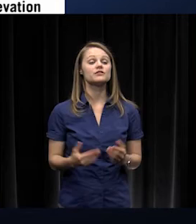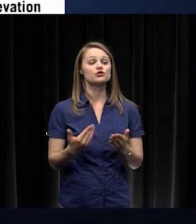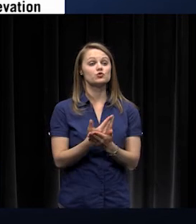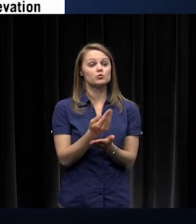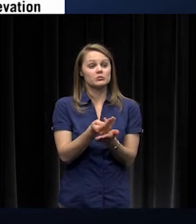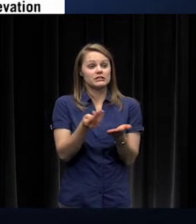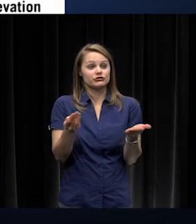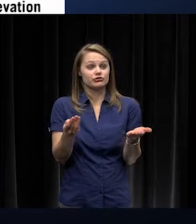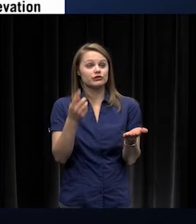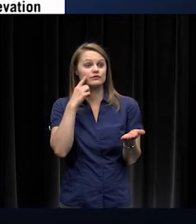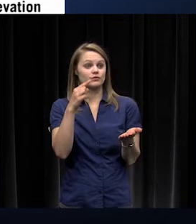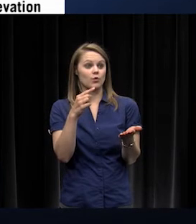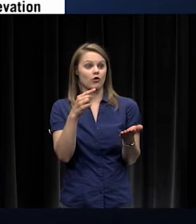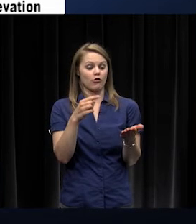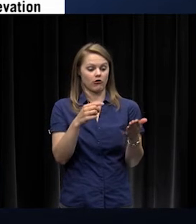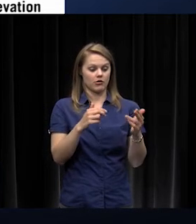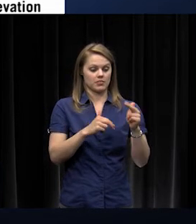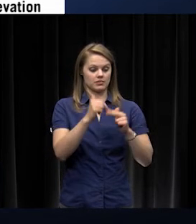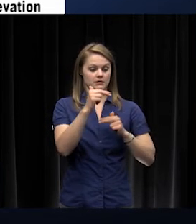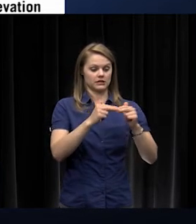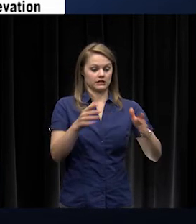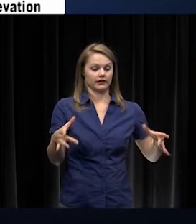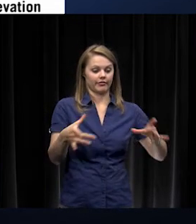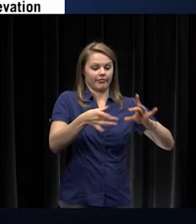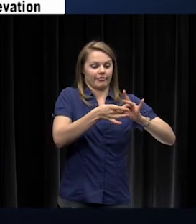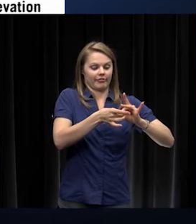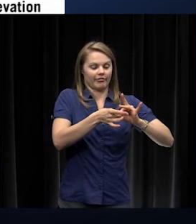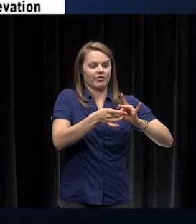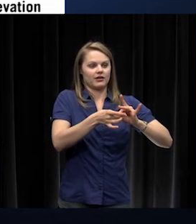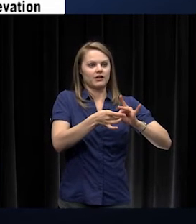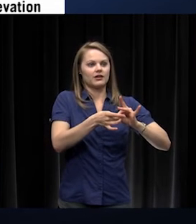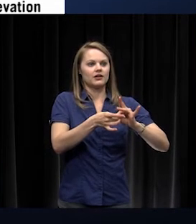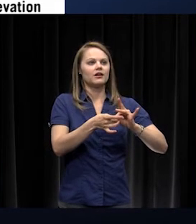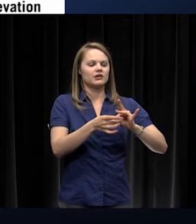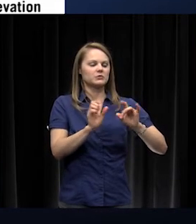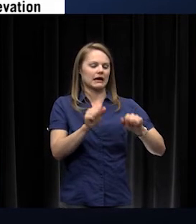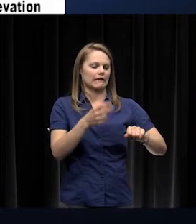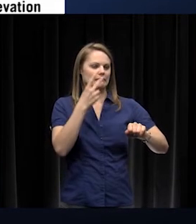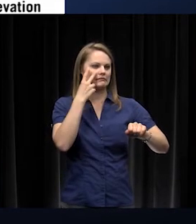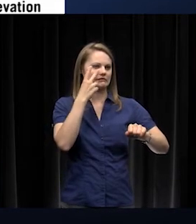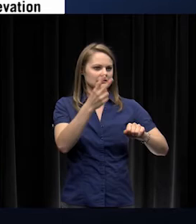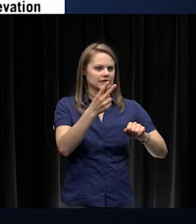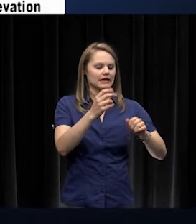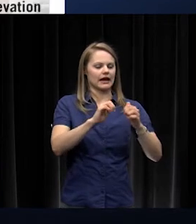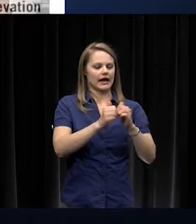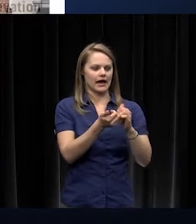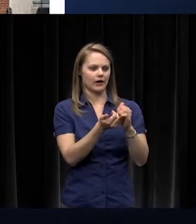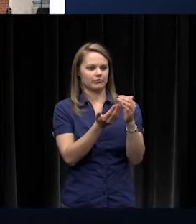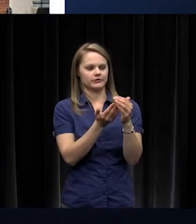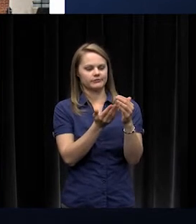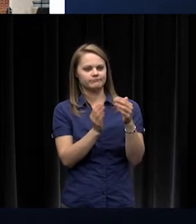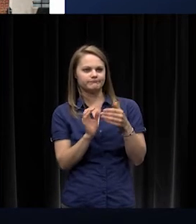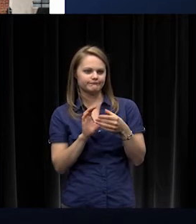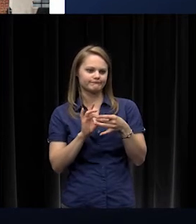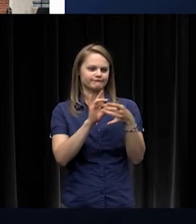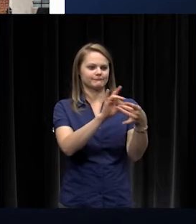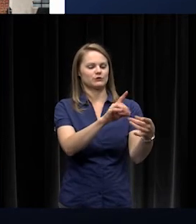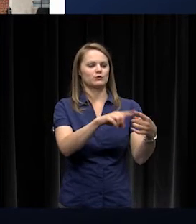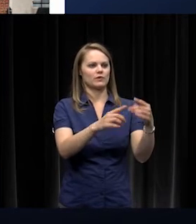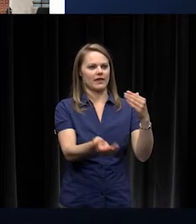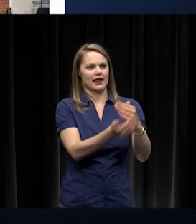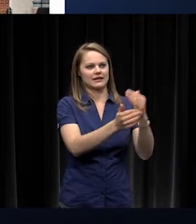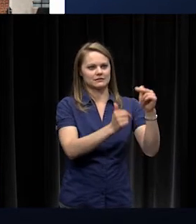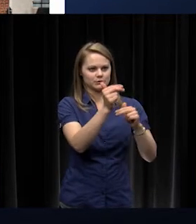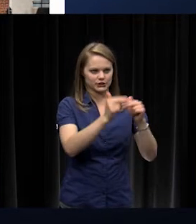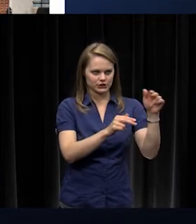for this link addition, you'll start to see as it carries through in the annex into the addition on some future slides here.